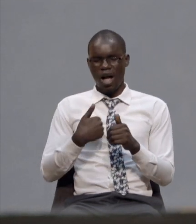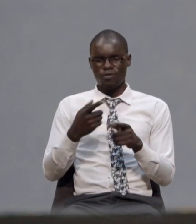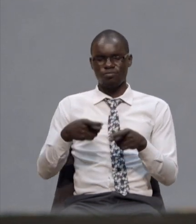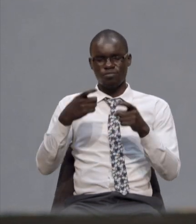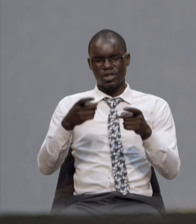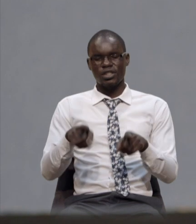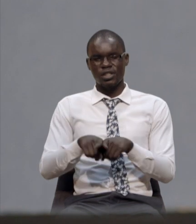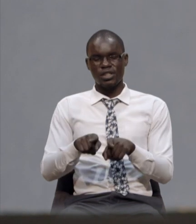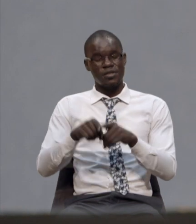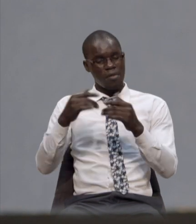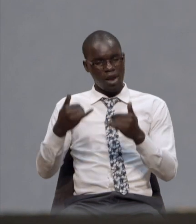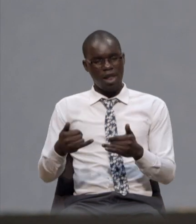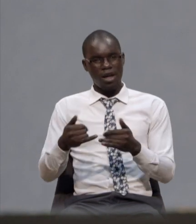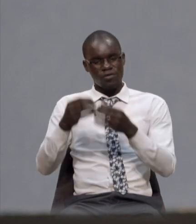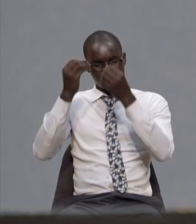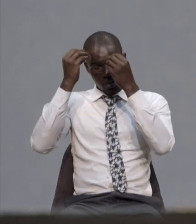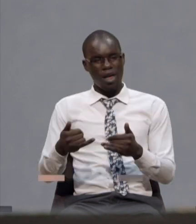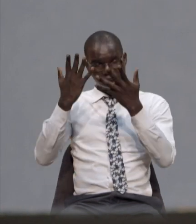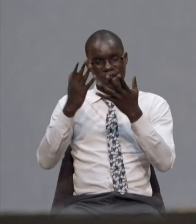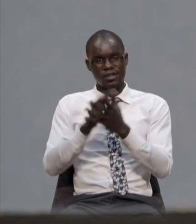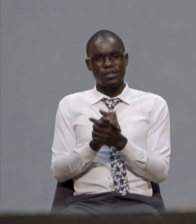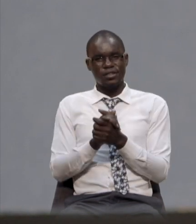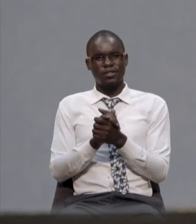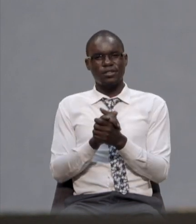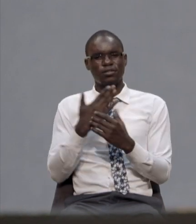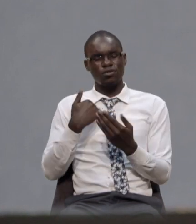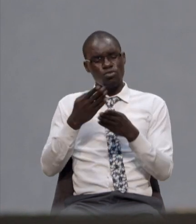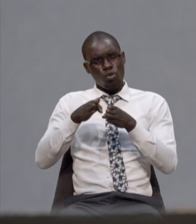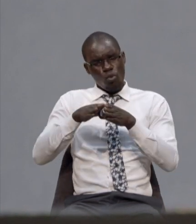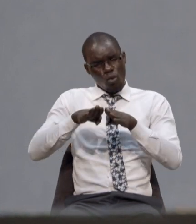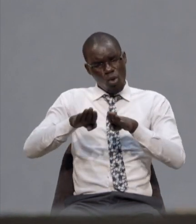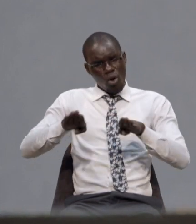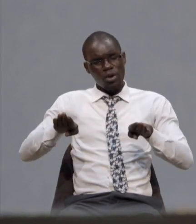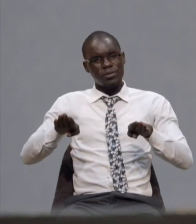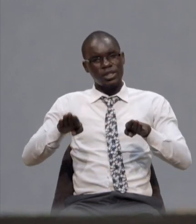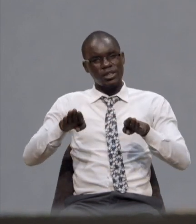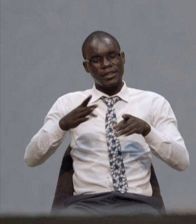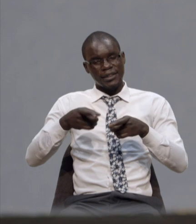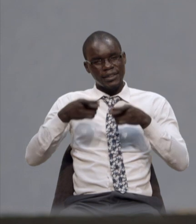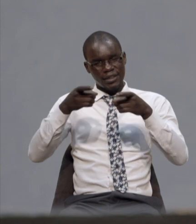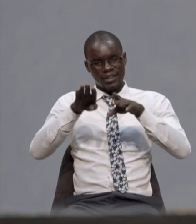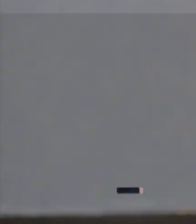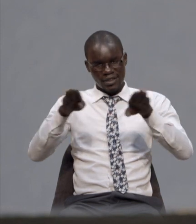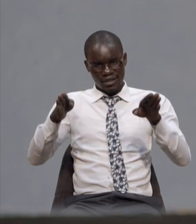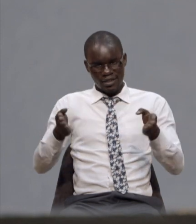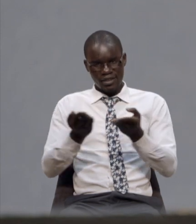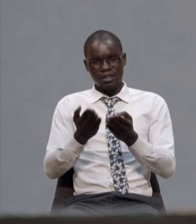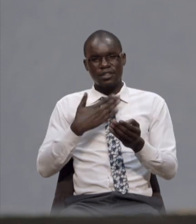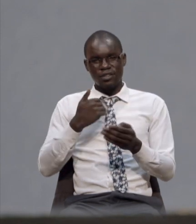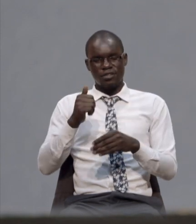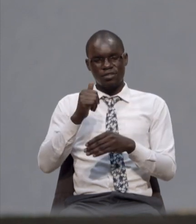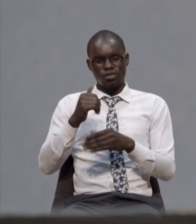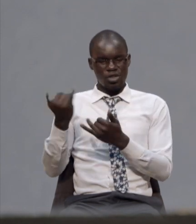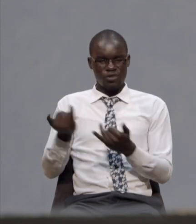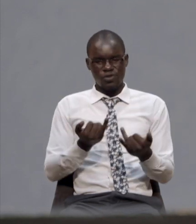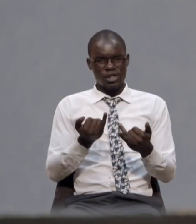day. And now, surprise! We want to open this treasure box. And we want to call Eliakim to open